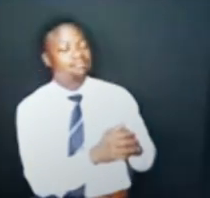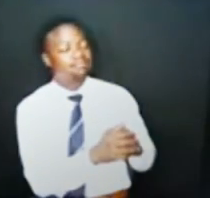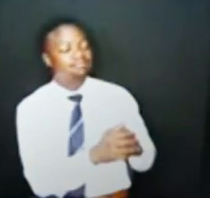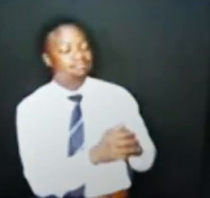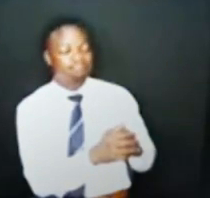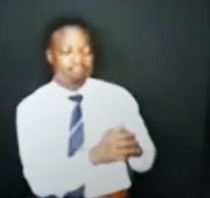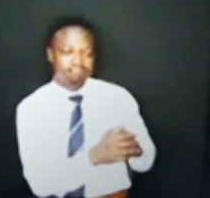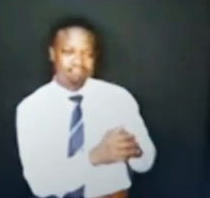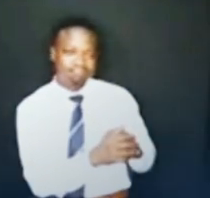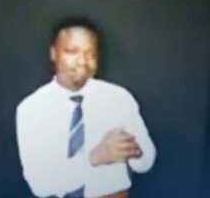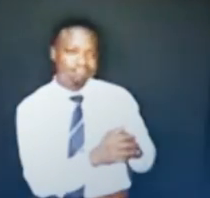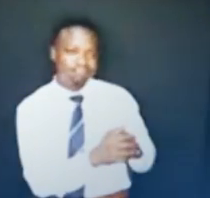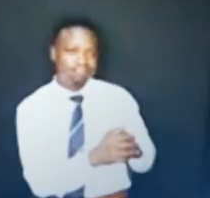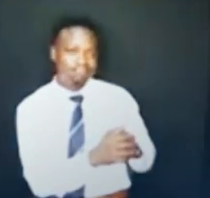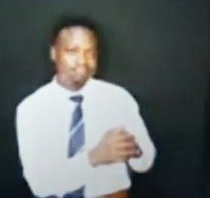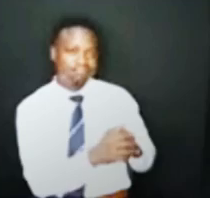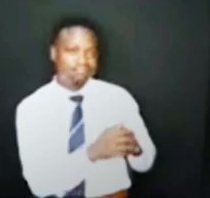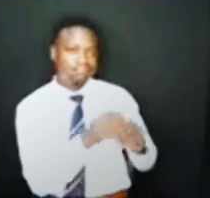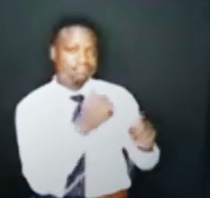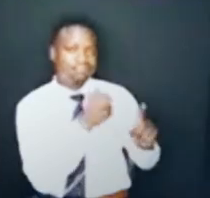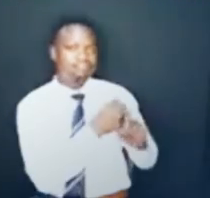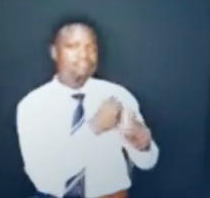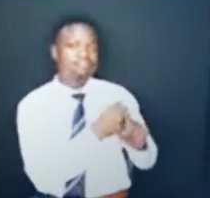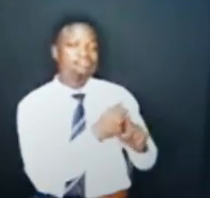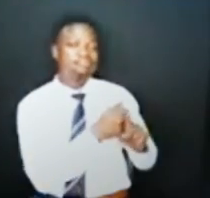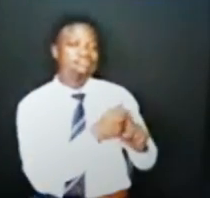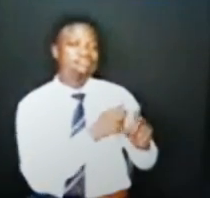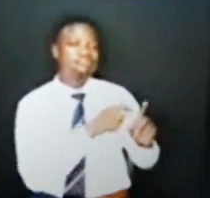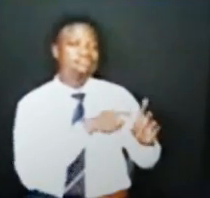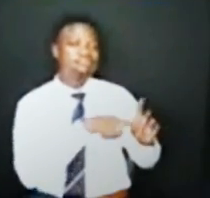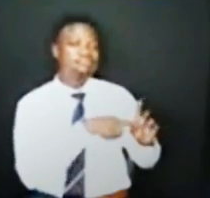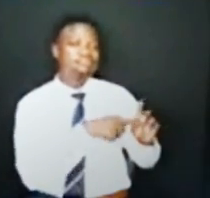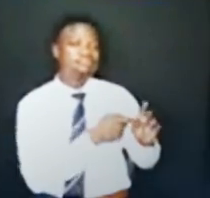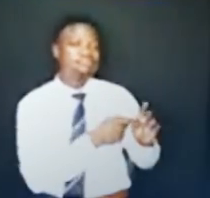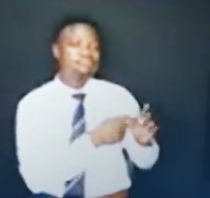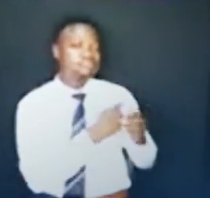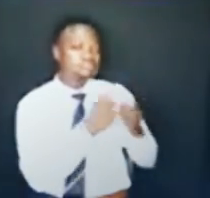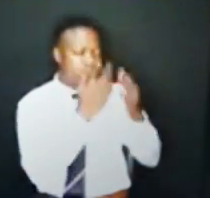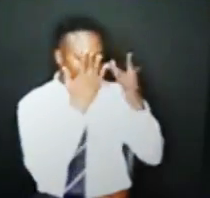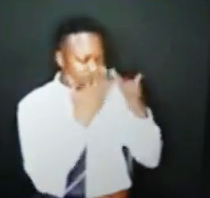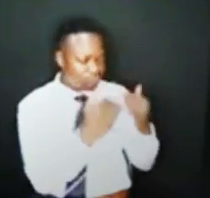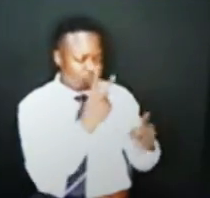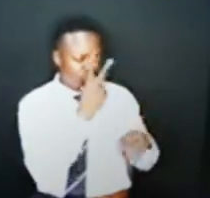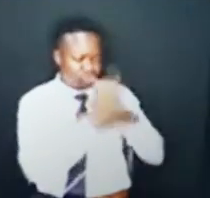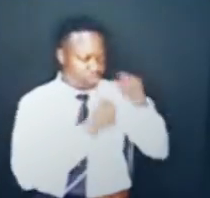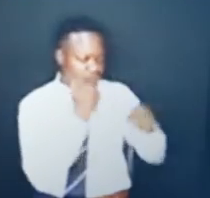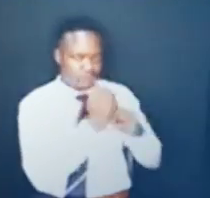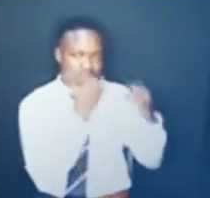And she started sobbing again. For 2 years now,